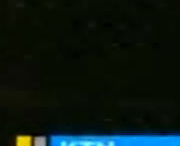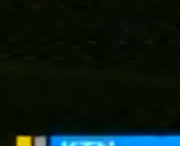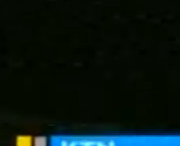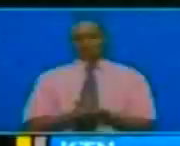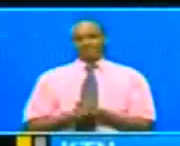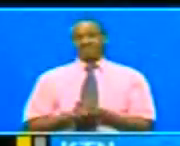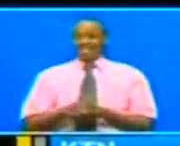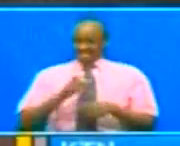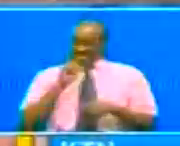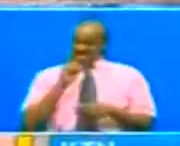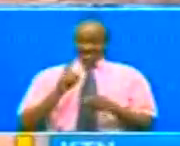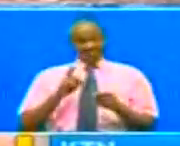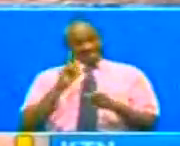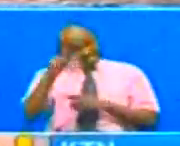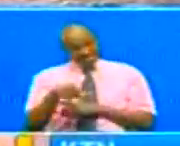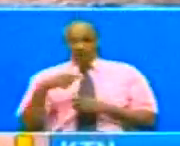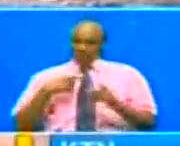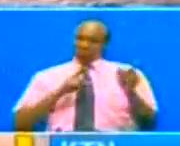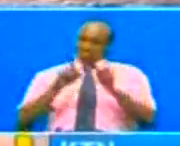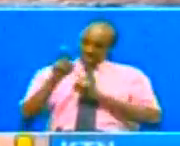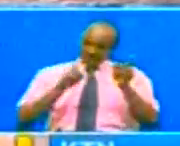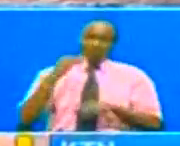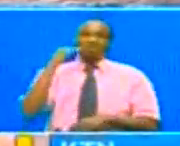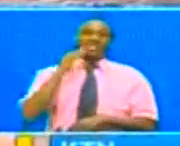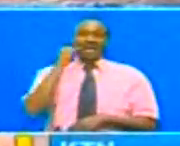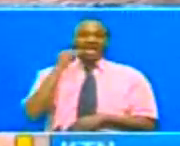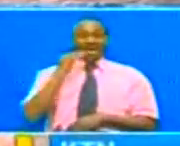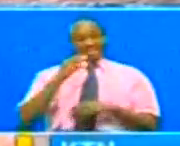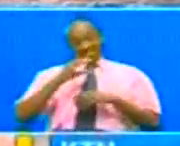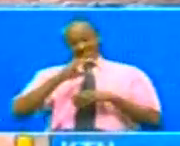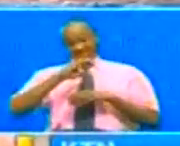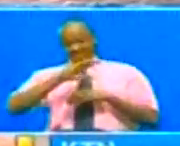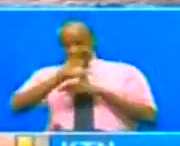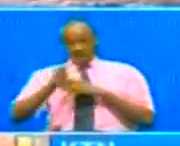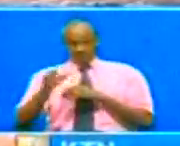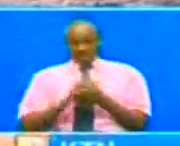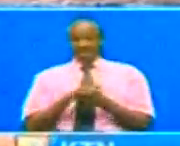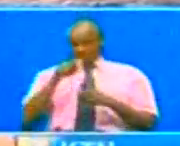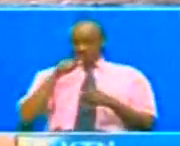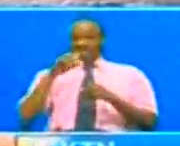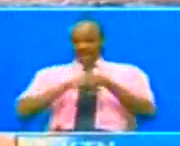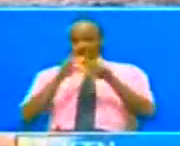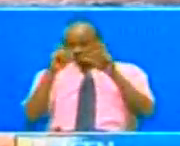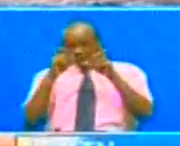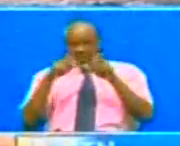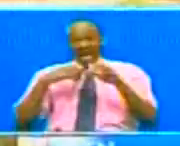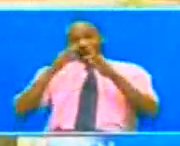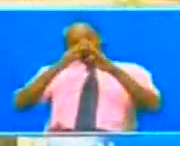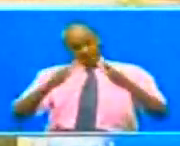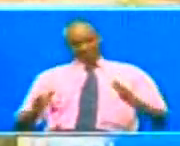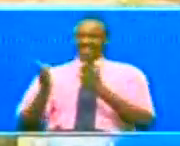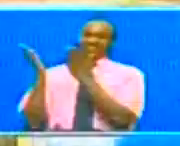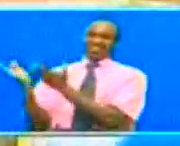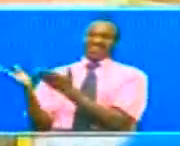The lead will later travel to Siaya County, where the mysterious photograph actually came from. This is the house in